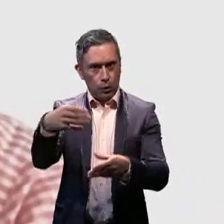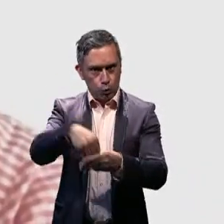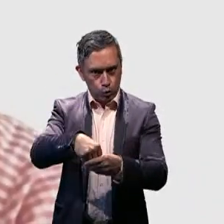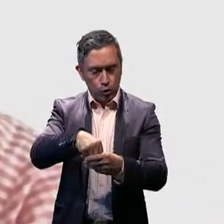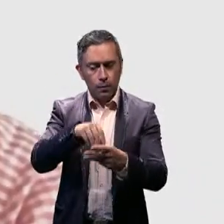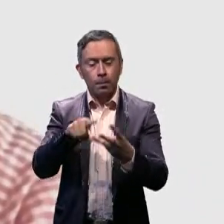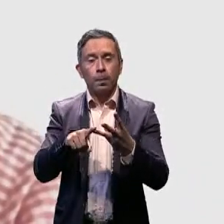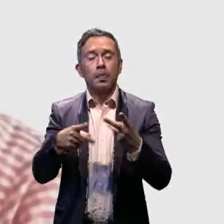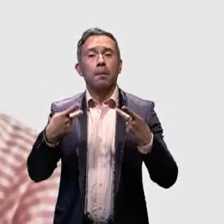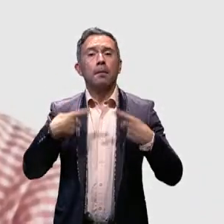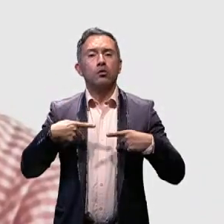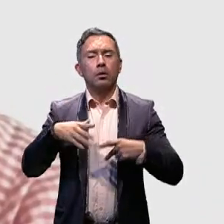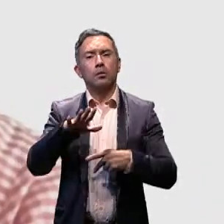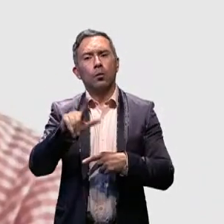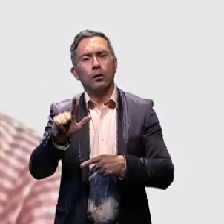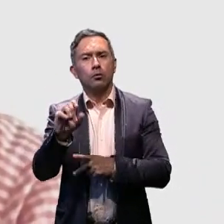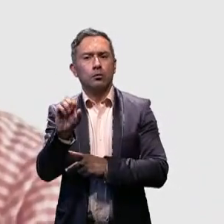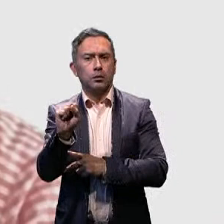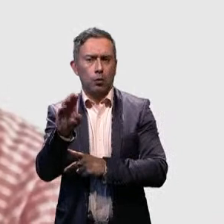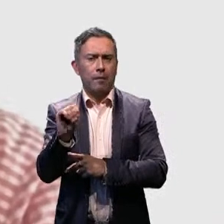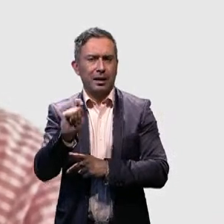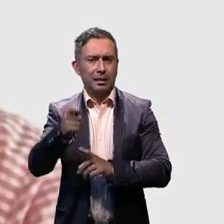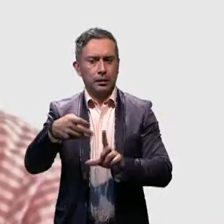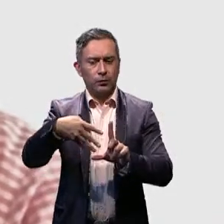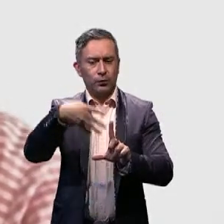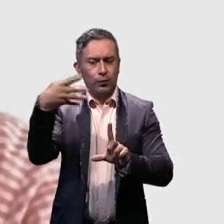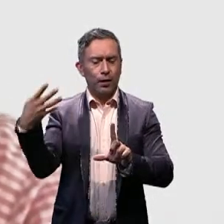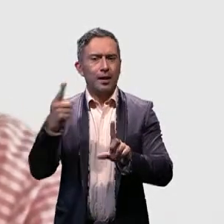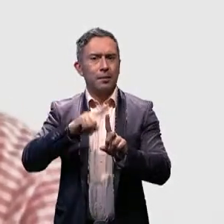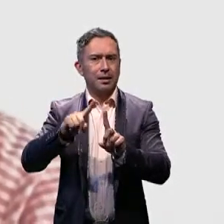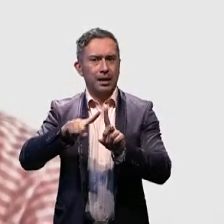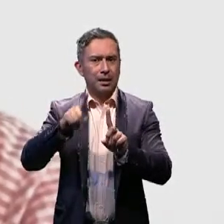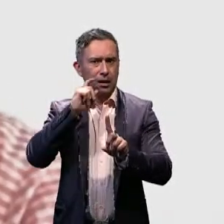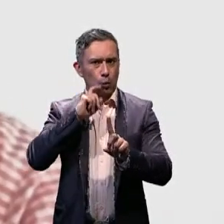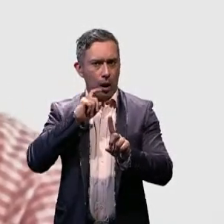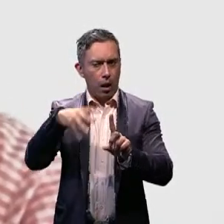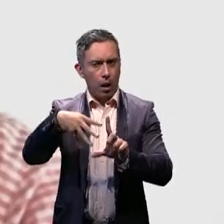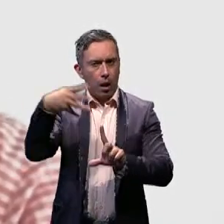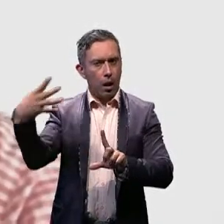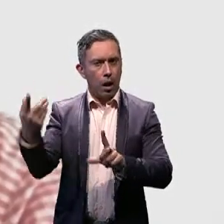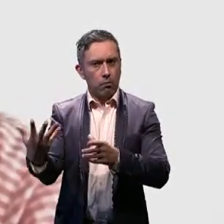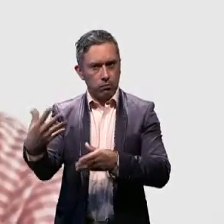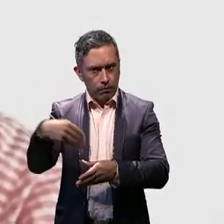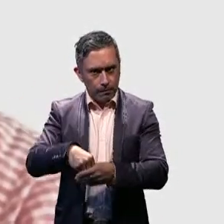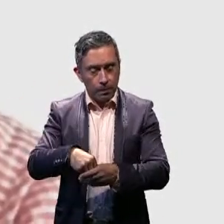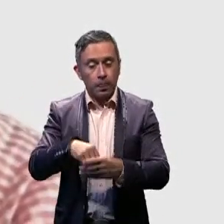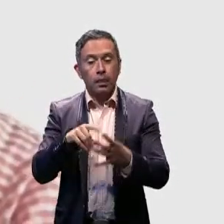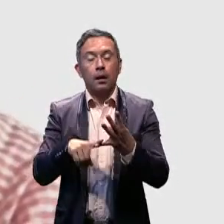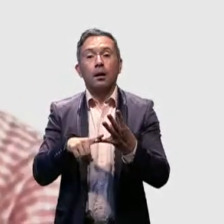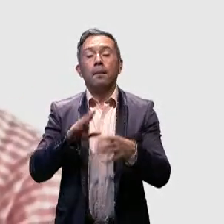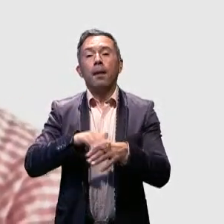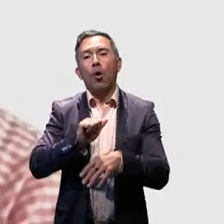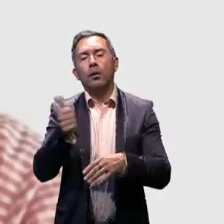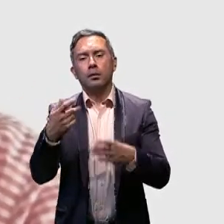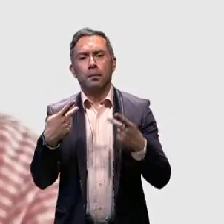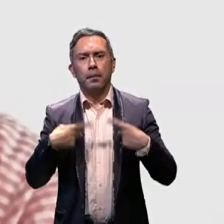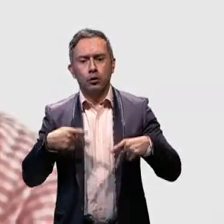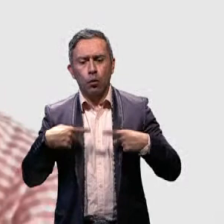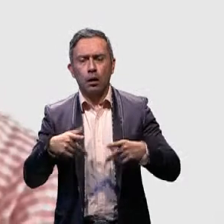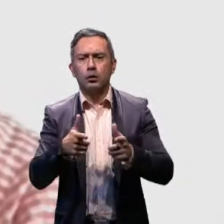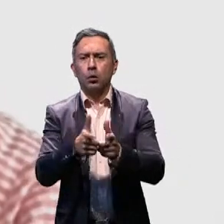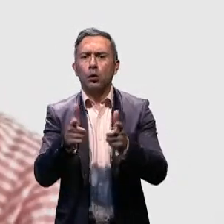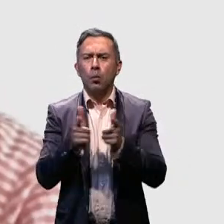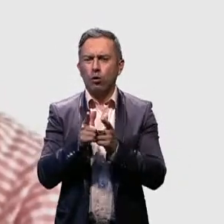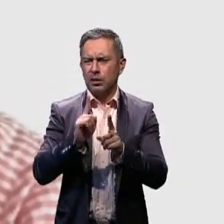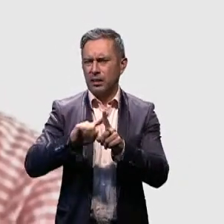also of the individuals of the sexual diversity, and all of those other people